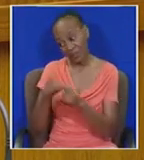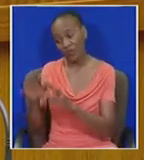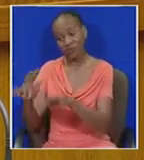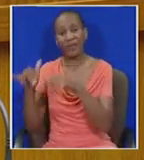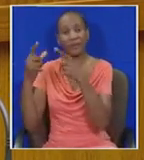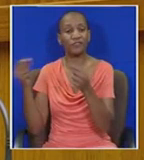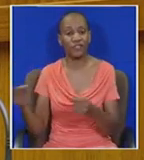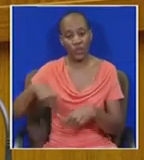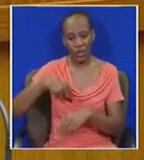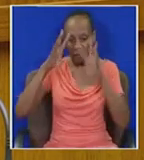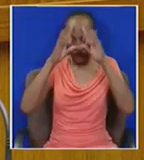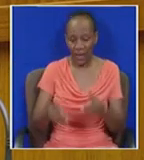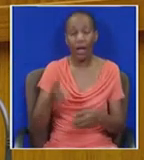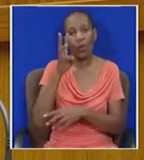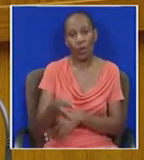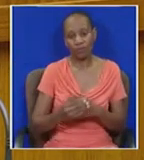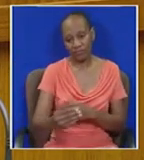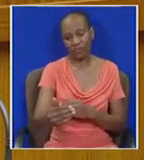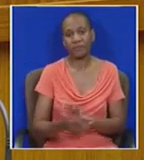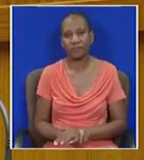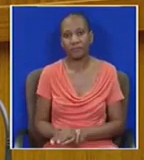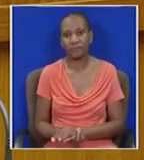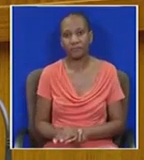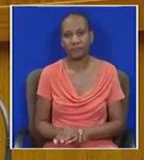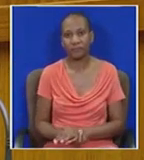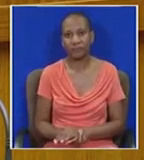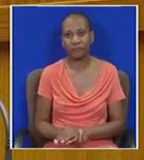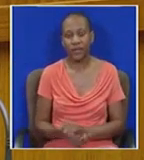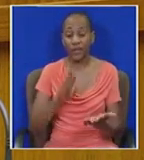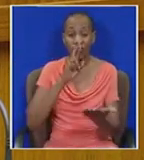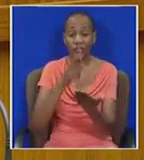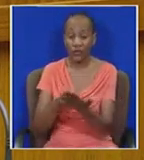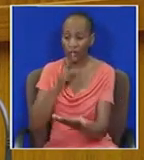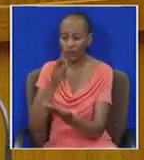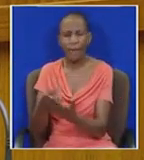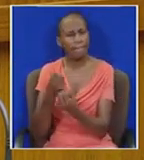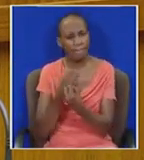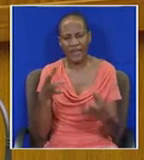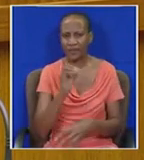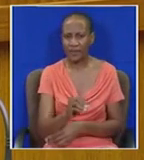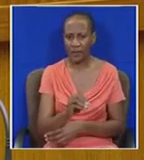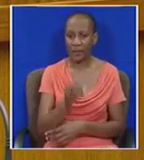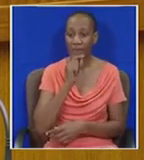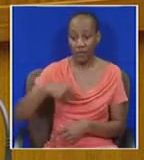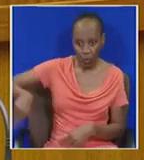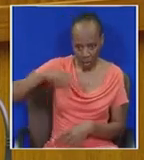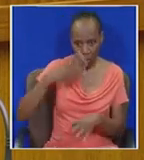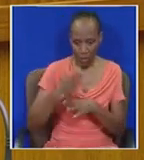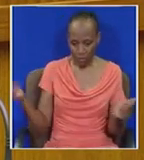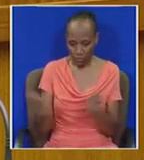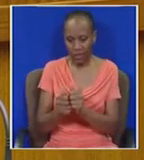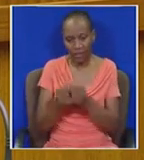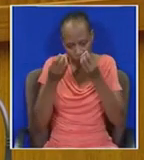and take decisions. There are profound recommendations, and these require our collective thought.